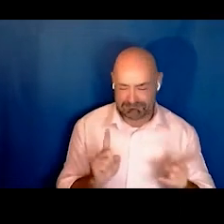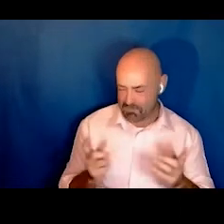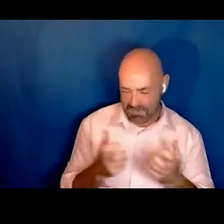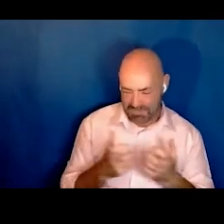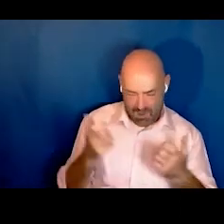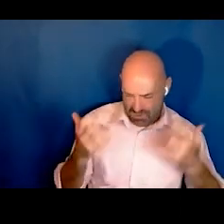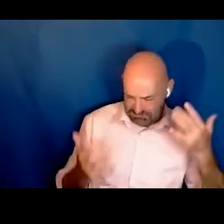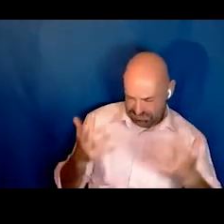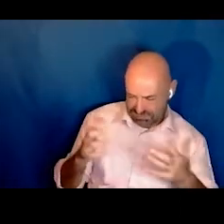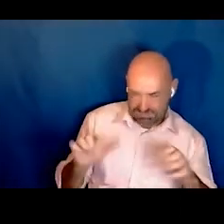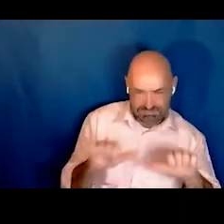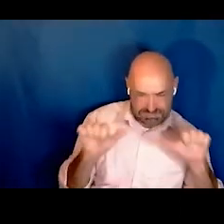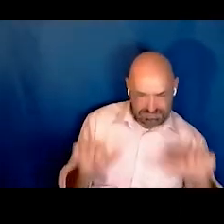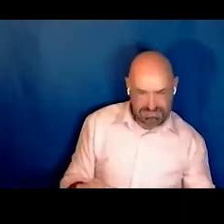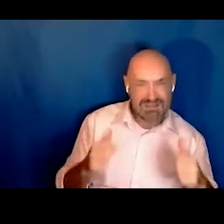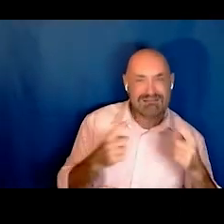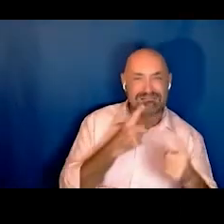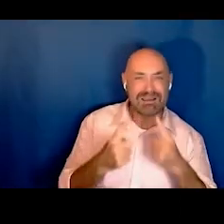data.